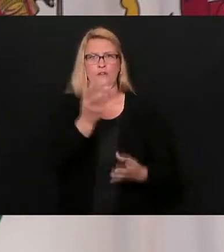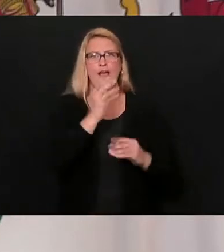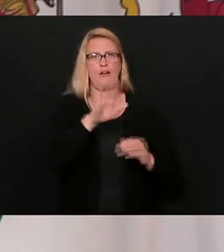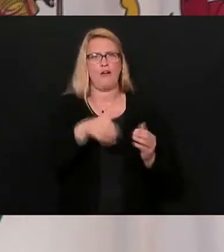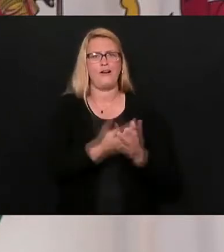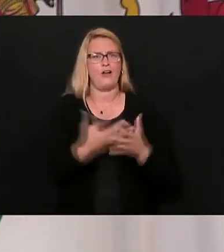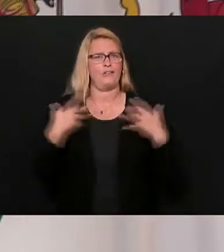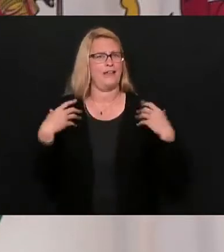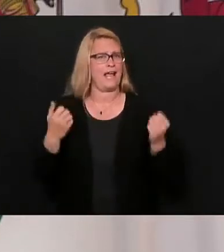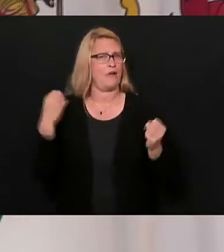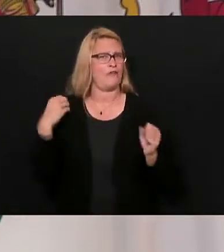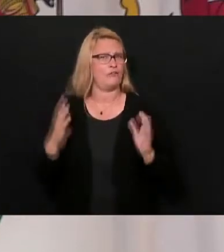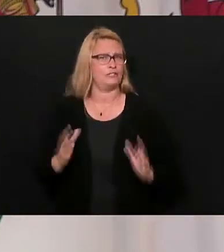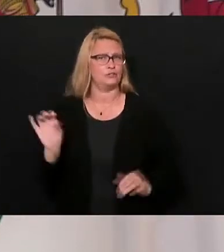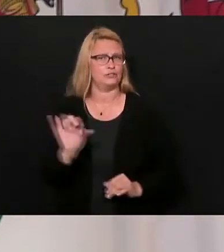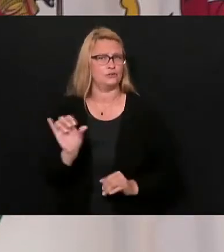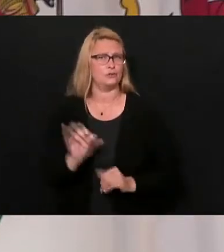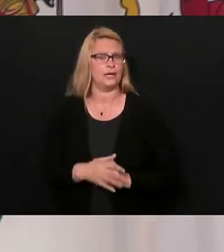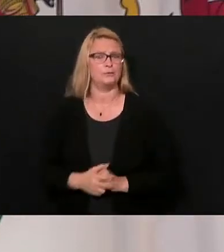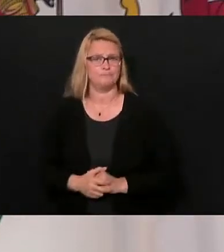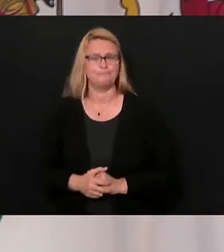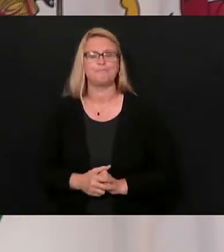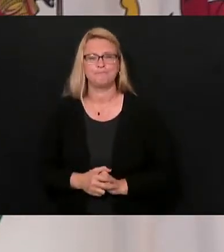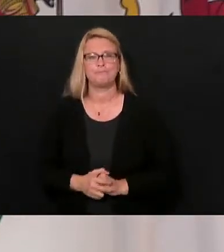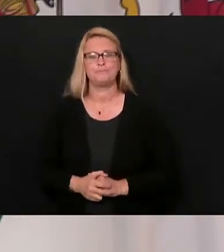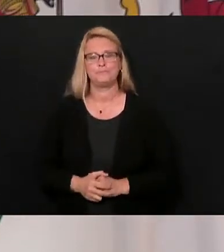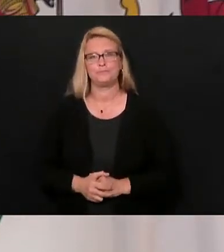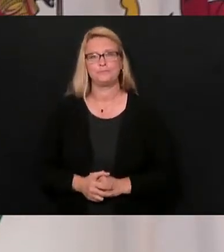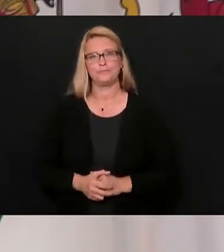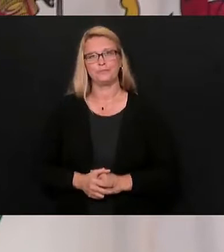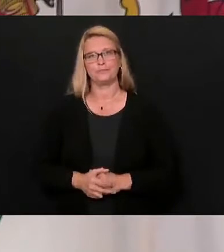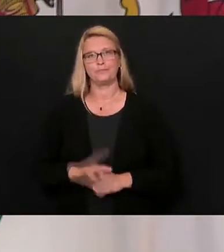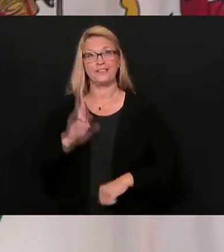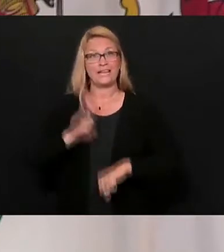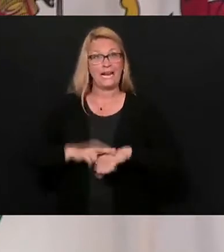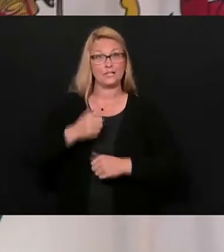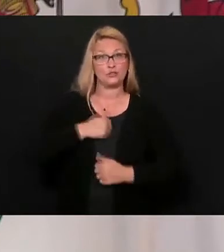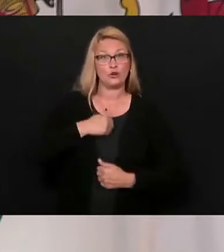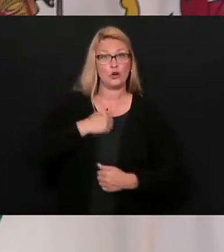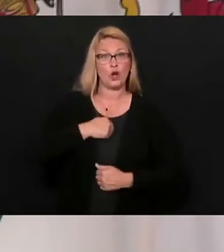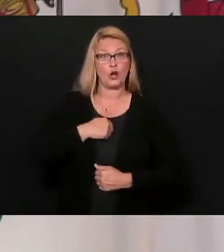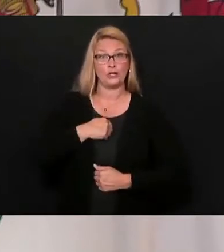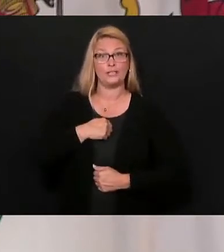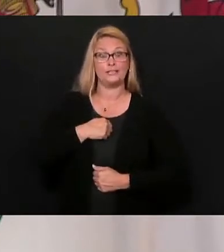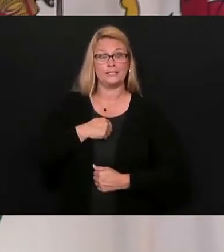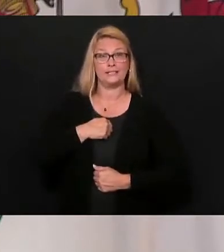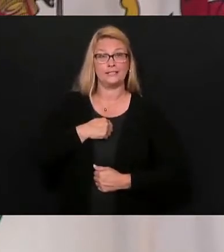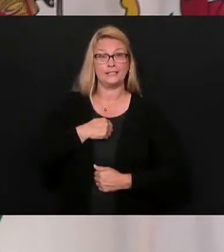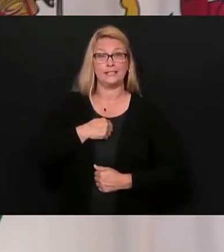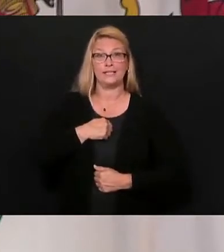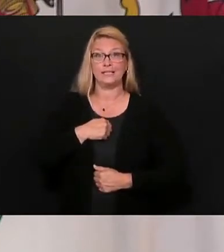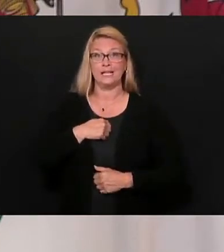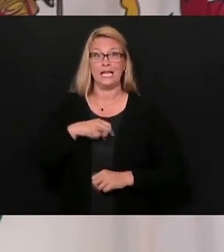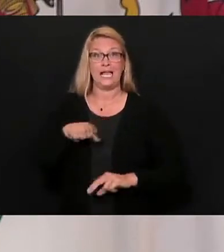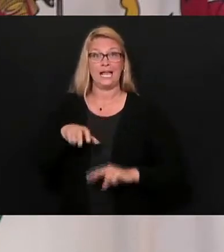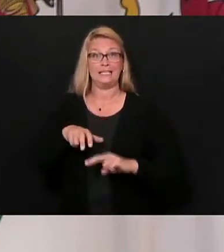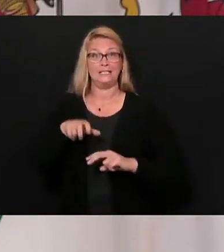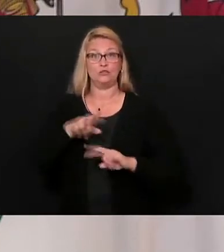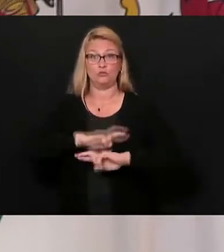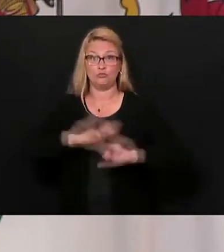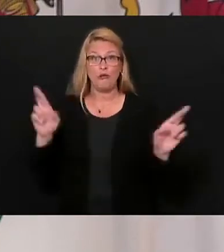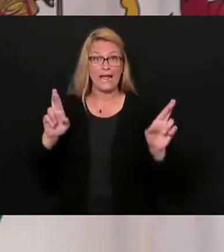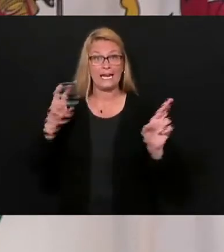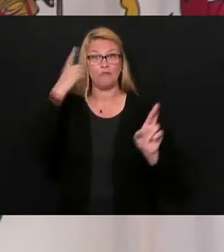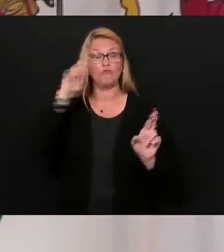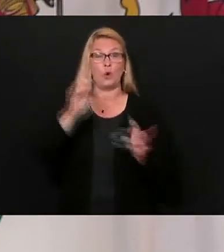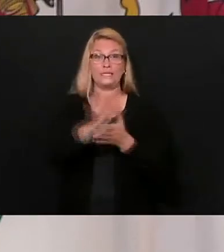jump on it. And you know, the National Guard is standing by to sanitize once